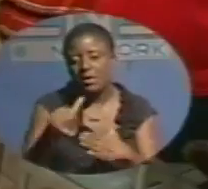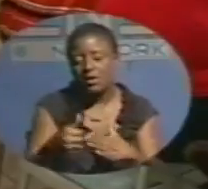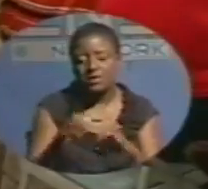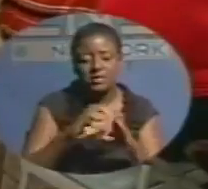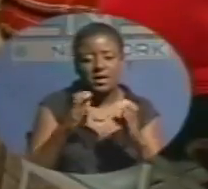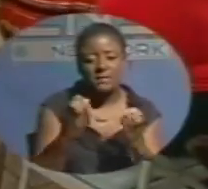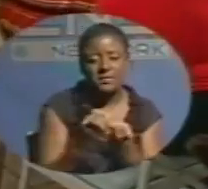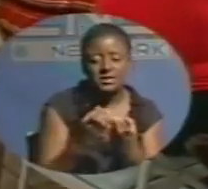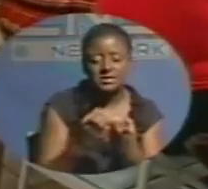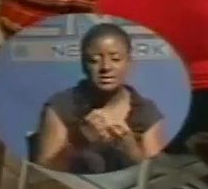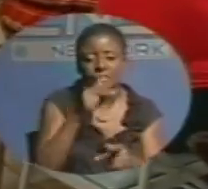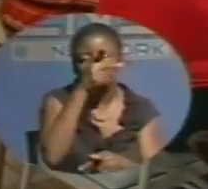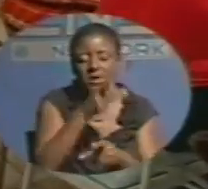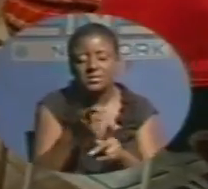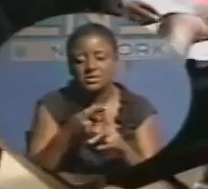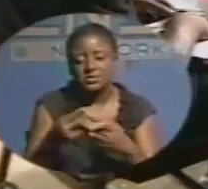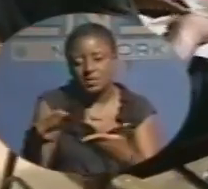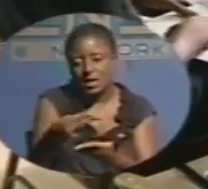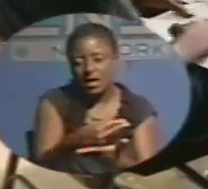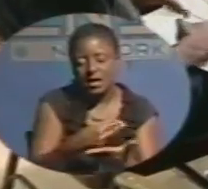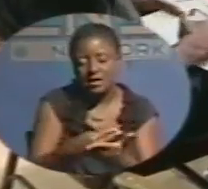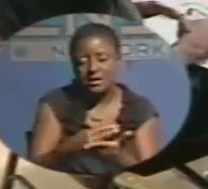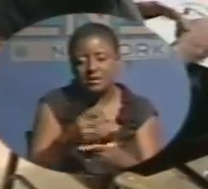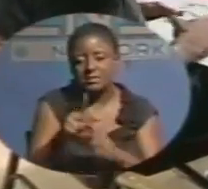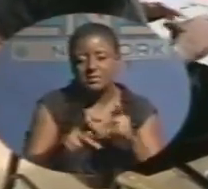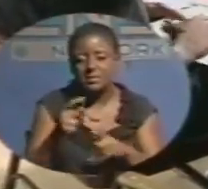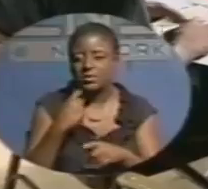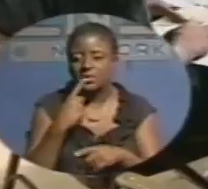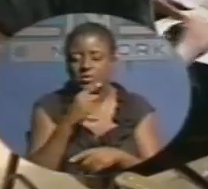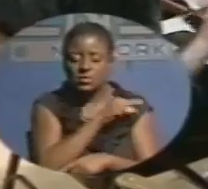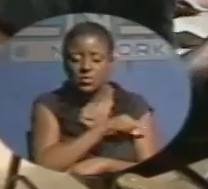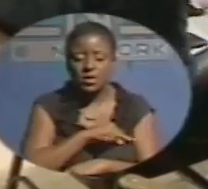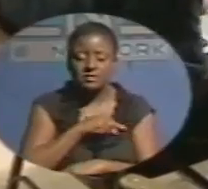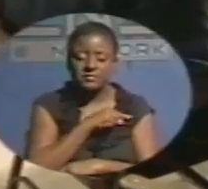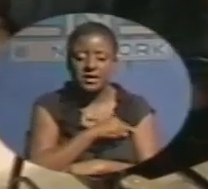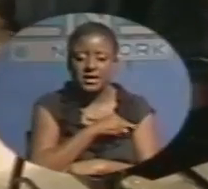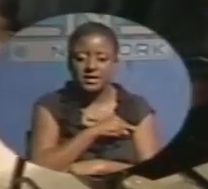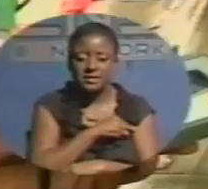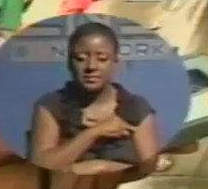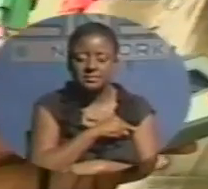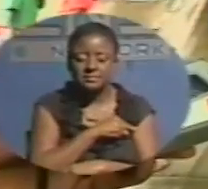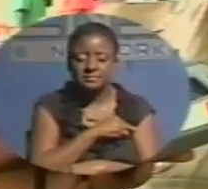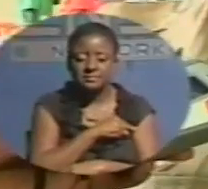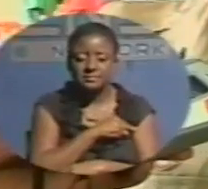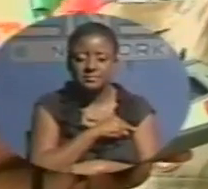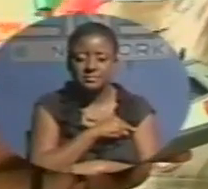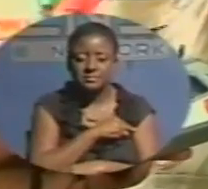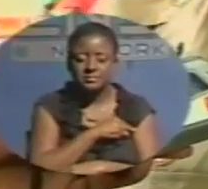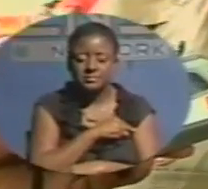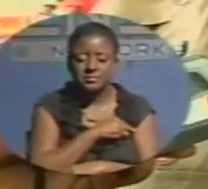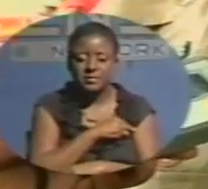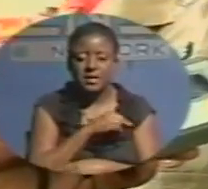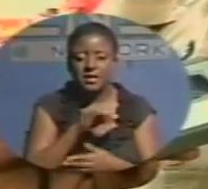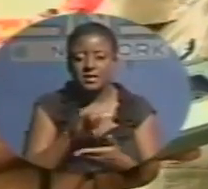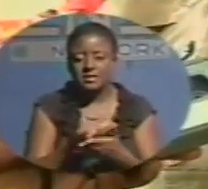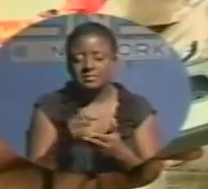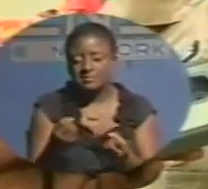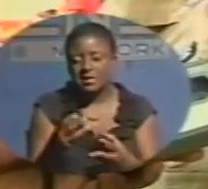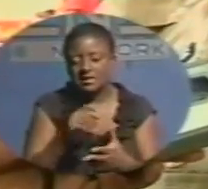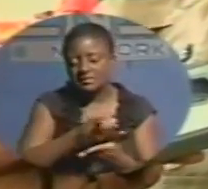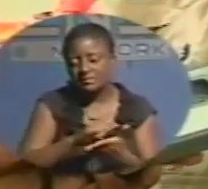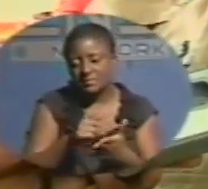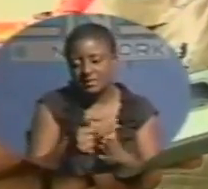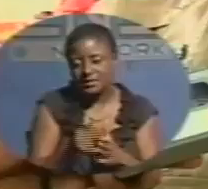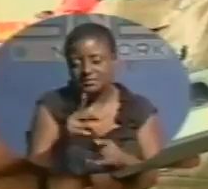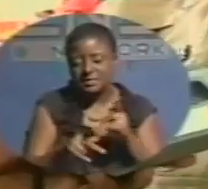companies involved have promised to hire those who qualify. And these people fall into the category of discouraged workers. They have tried once